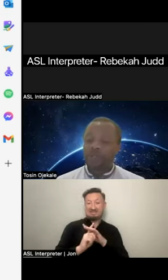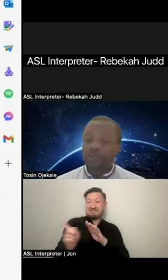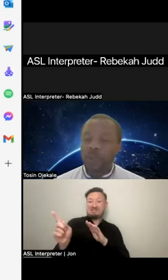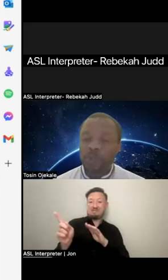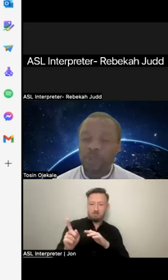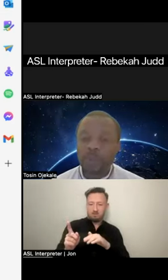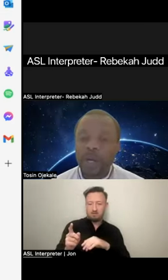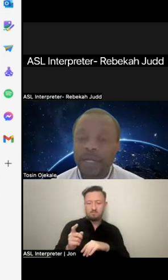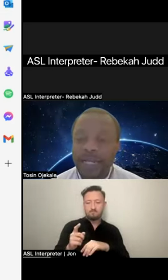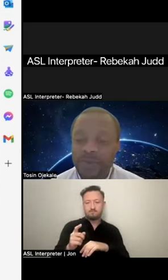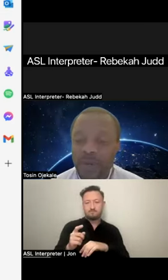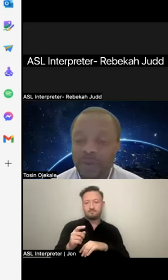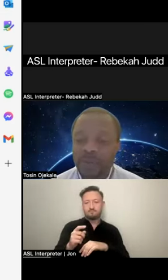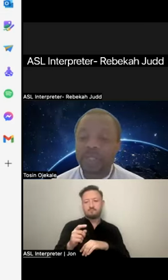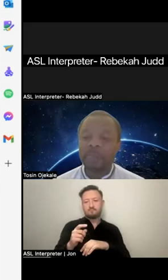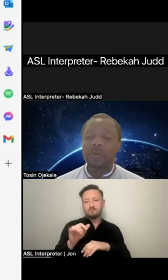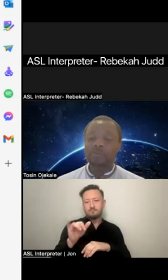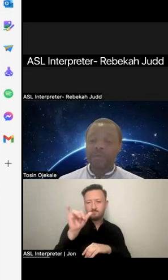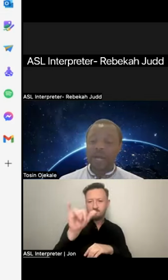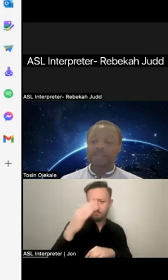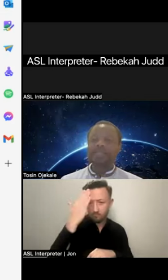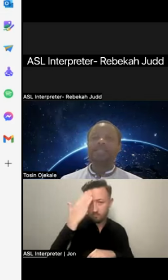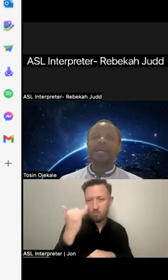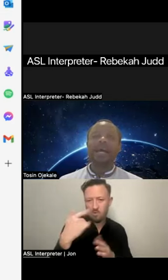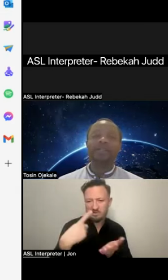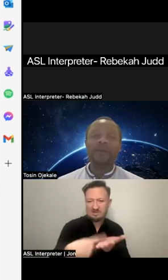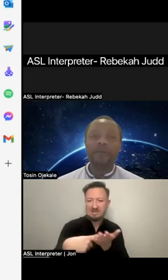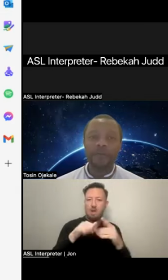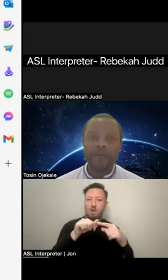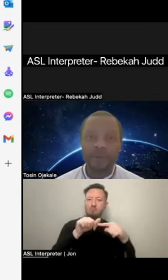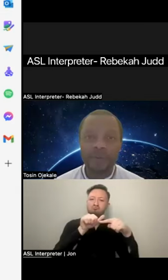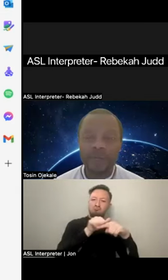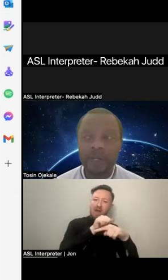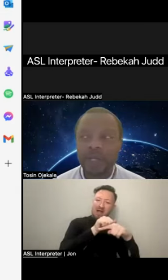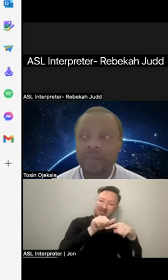question should also, that's why we talked about practice and